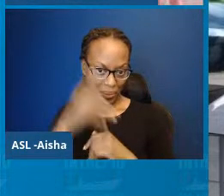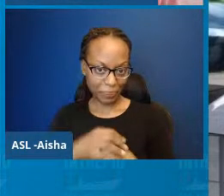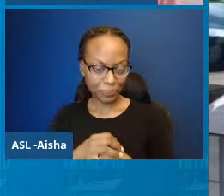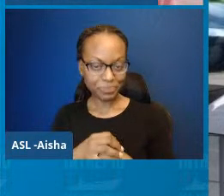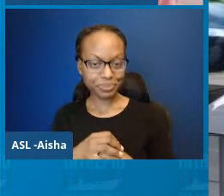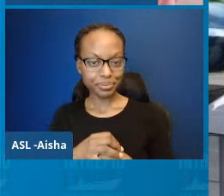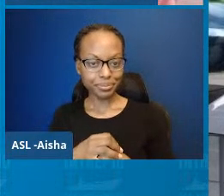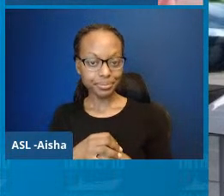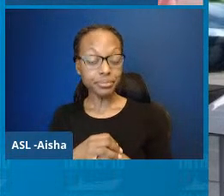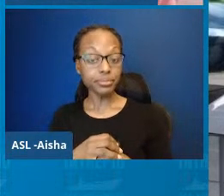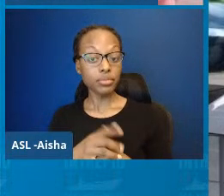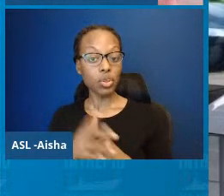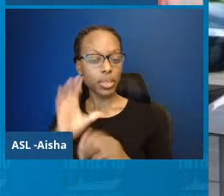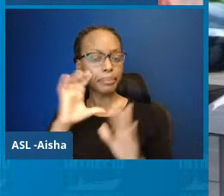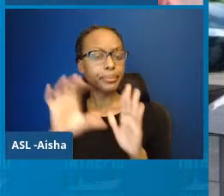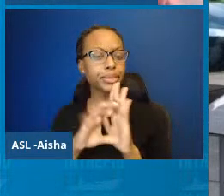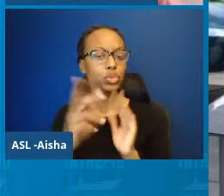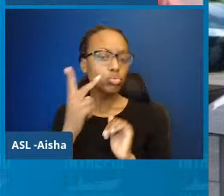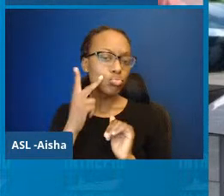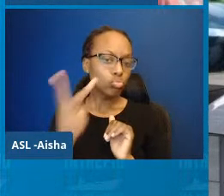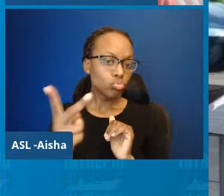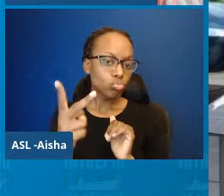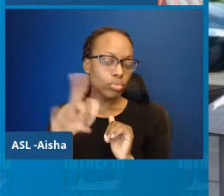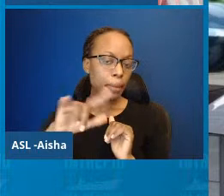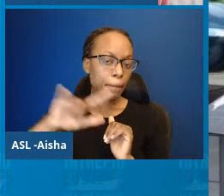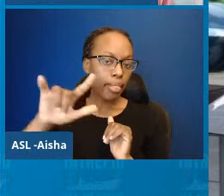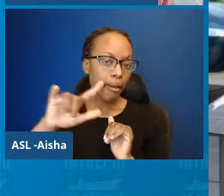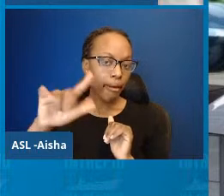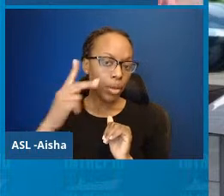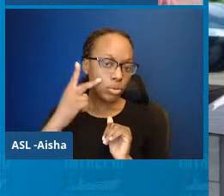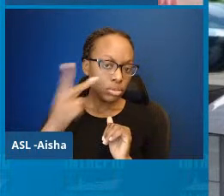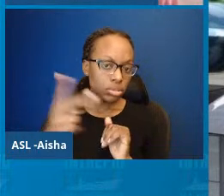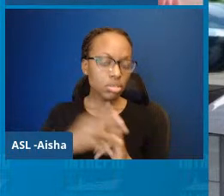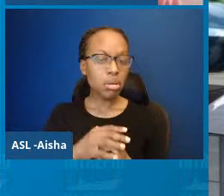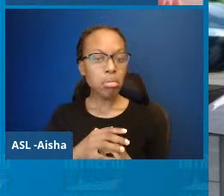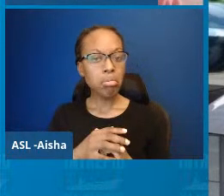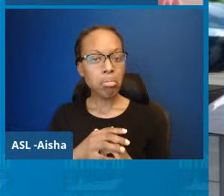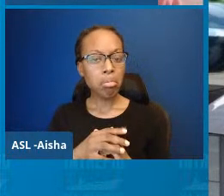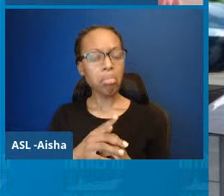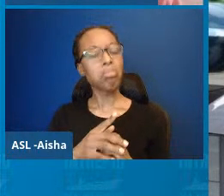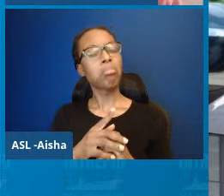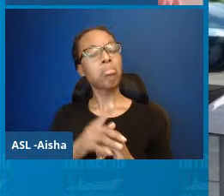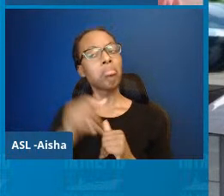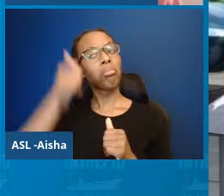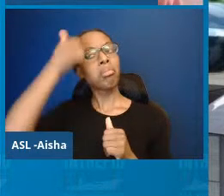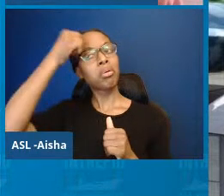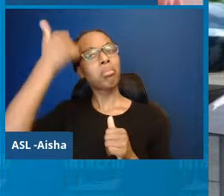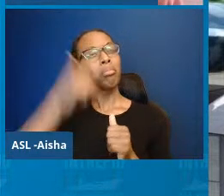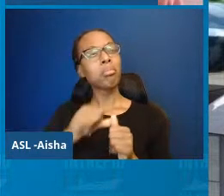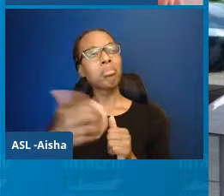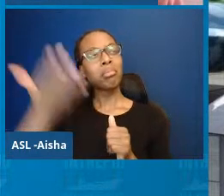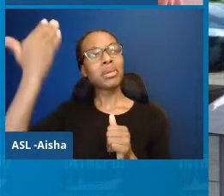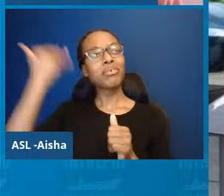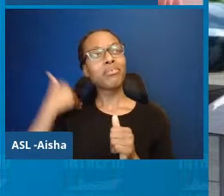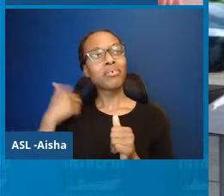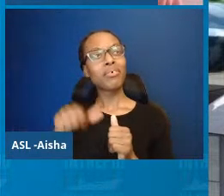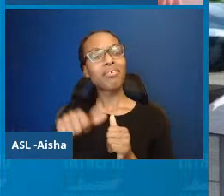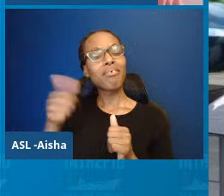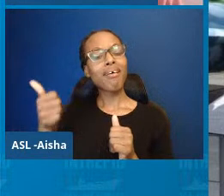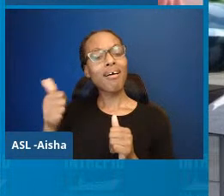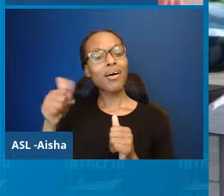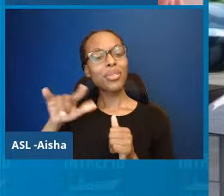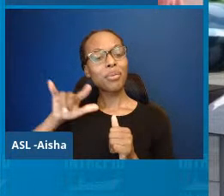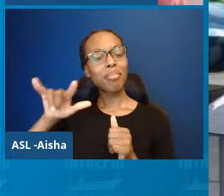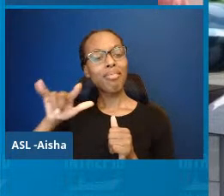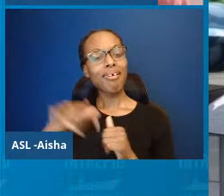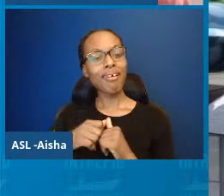When you first look at this plane kind of takes you back to another time period. I don't know about you,